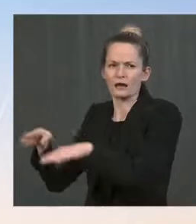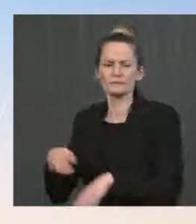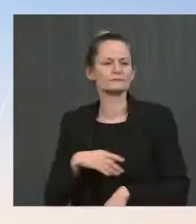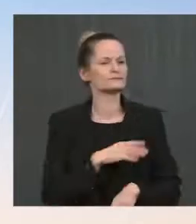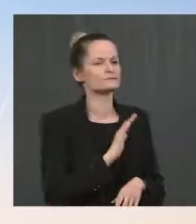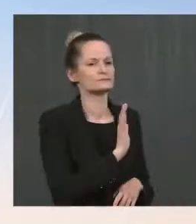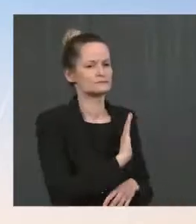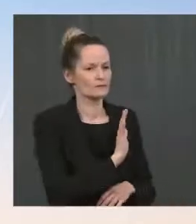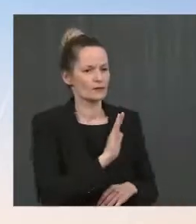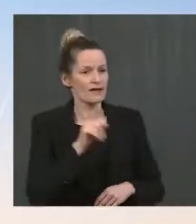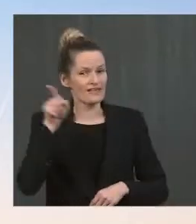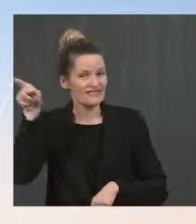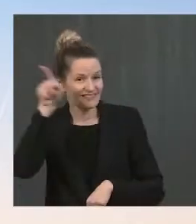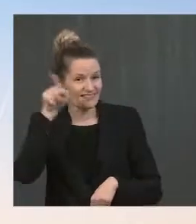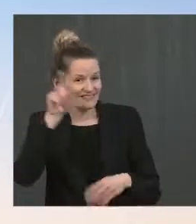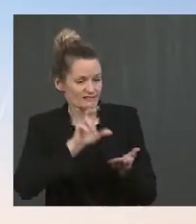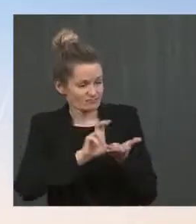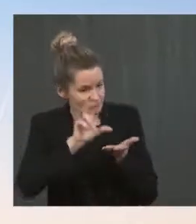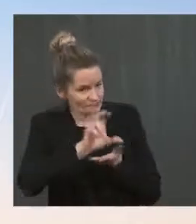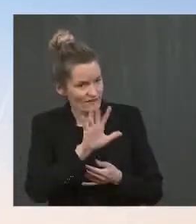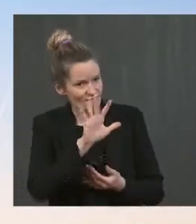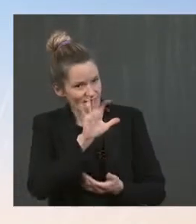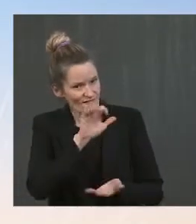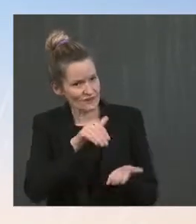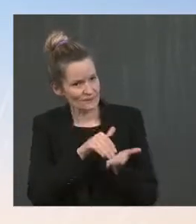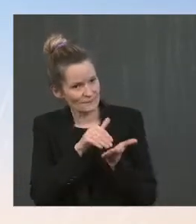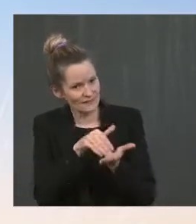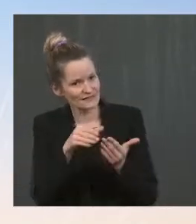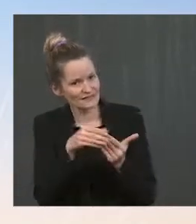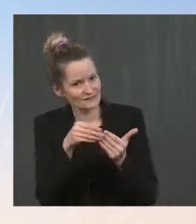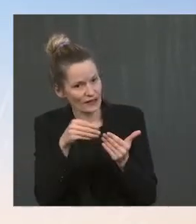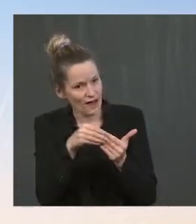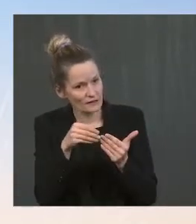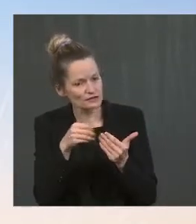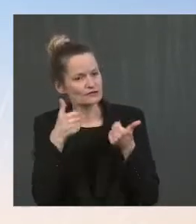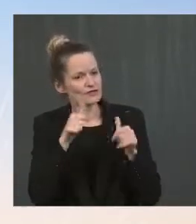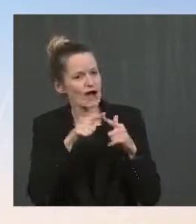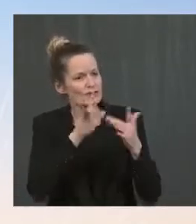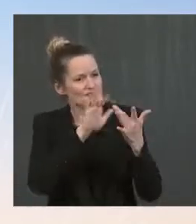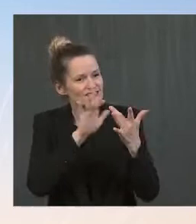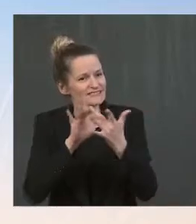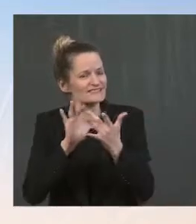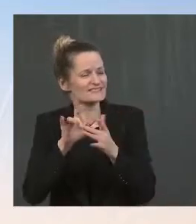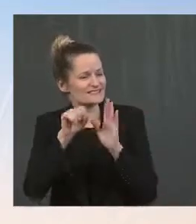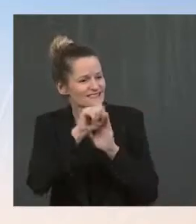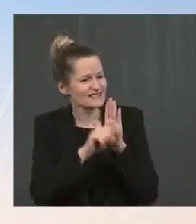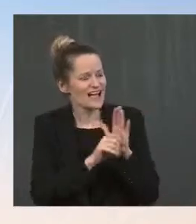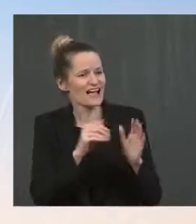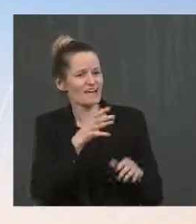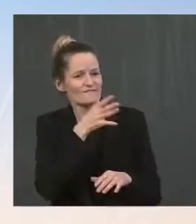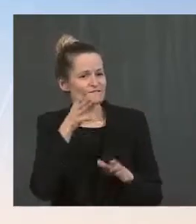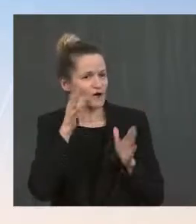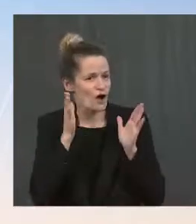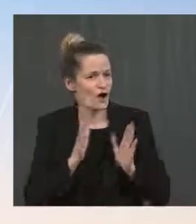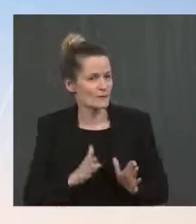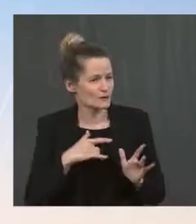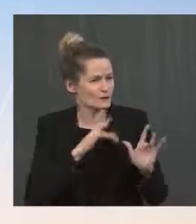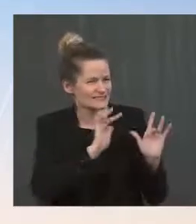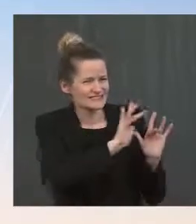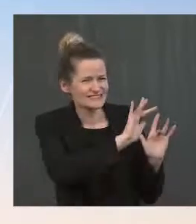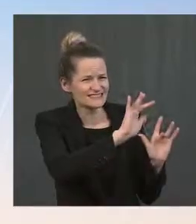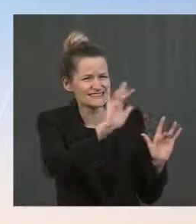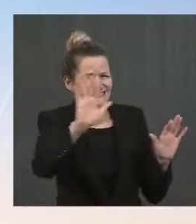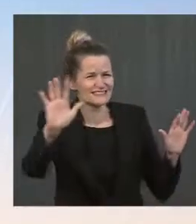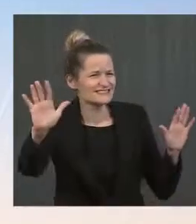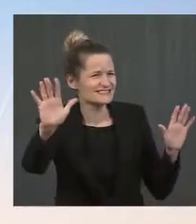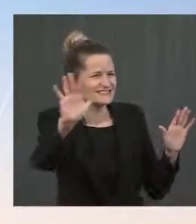have begun a process of reaching out to states, to farm organizations, to philanthropic organizations, and asking the question, what could